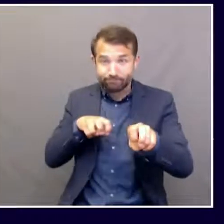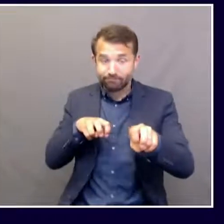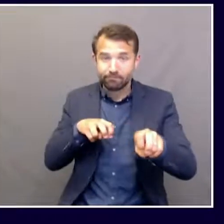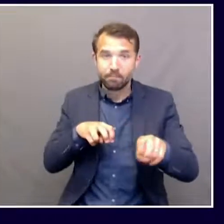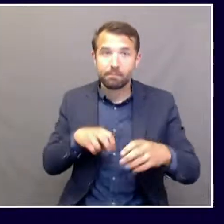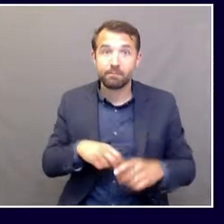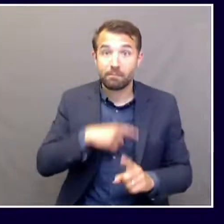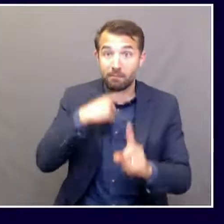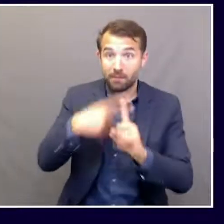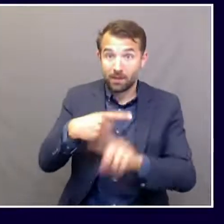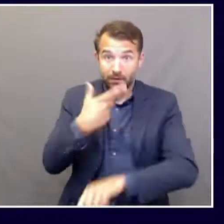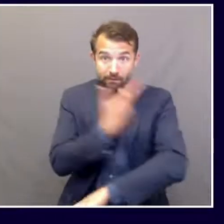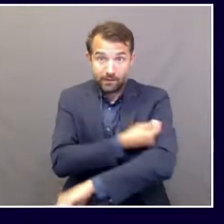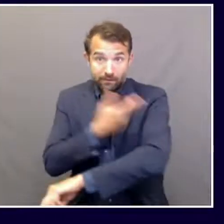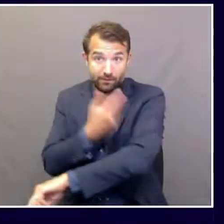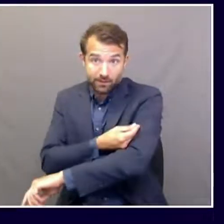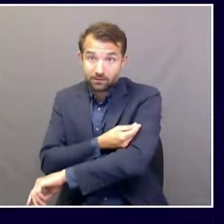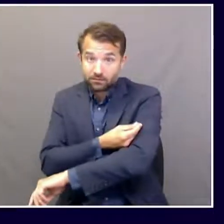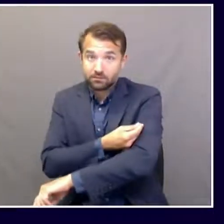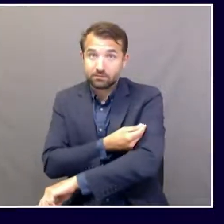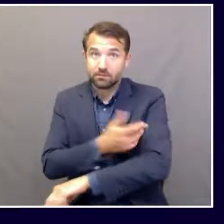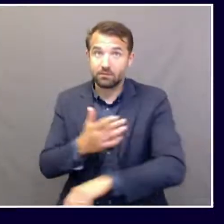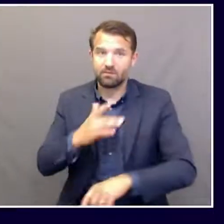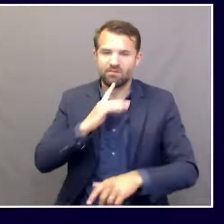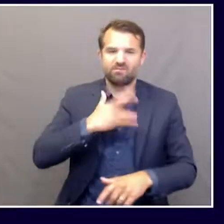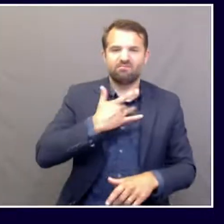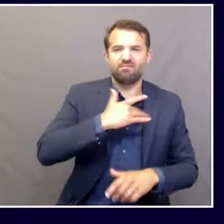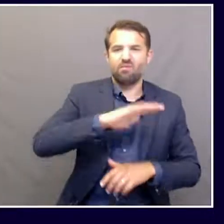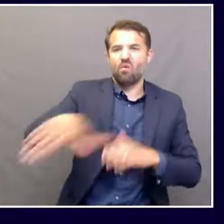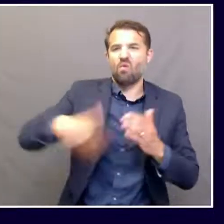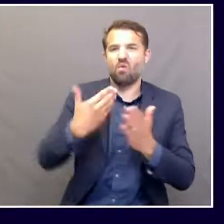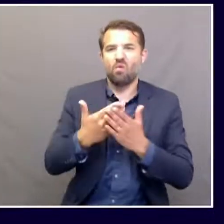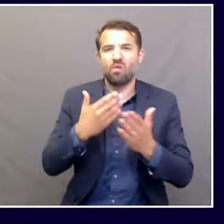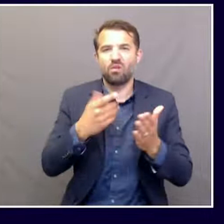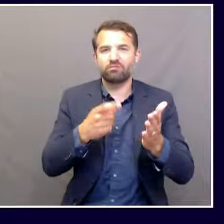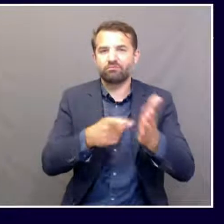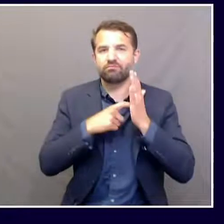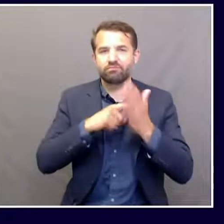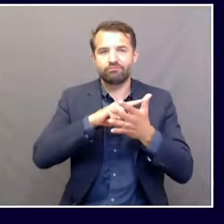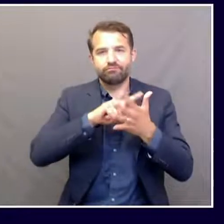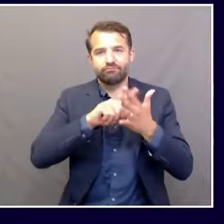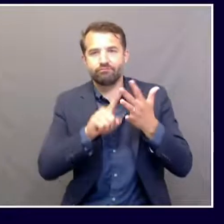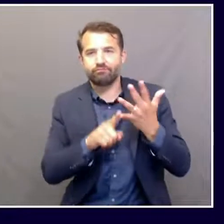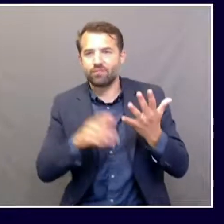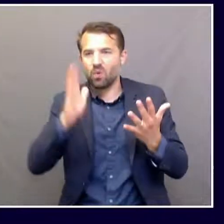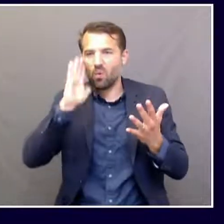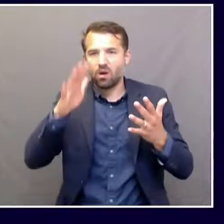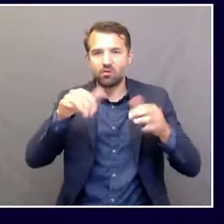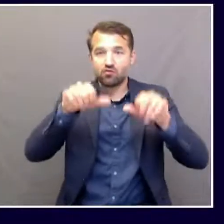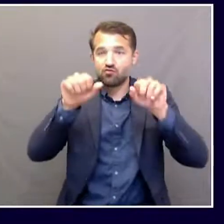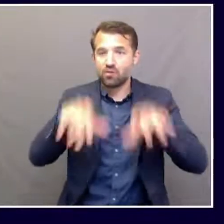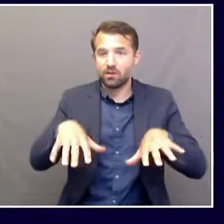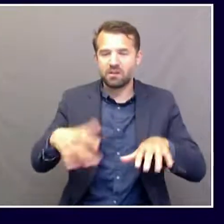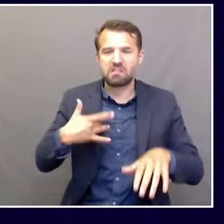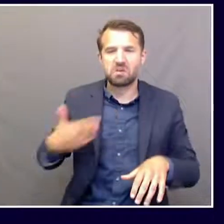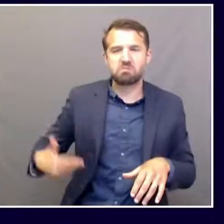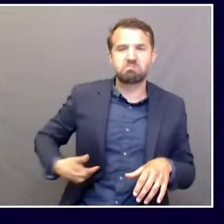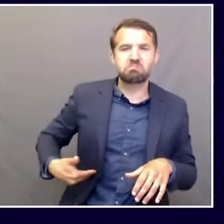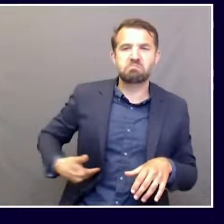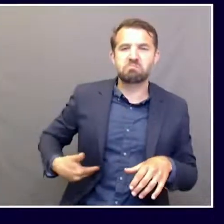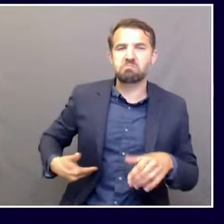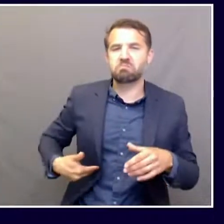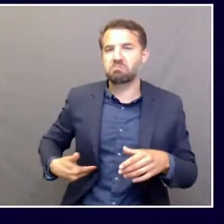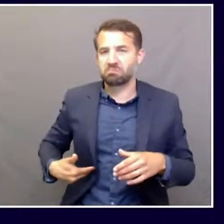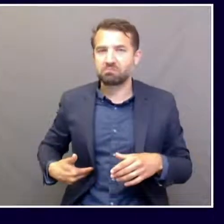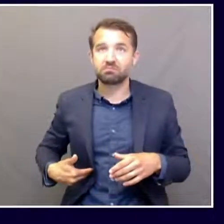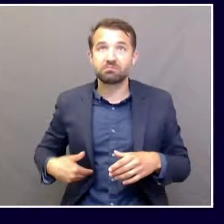move to eliminating all of those physical distancing requirements for the fall, which will be critical, I think, for schools for